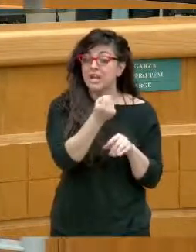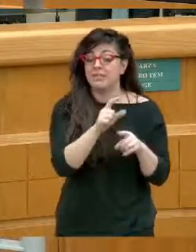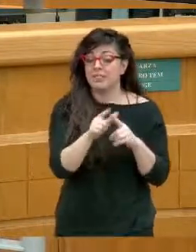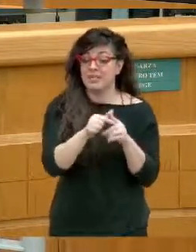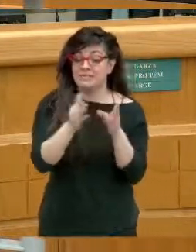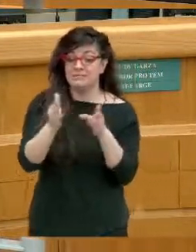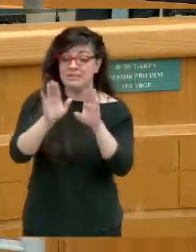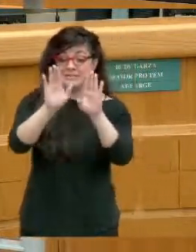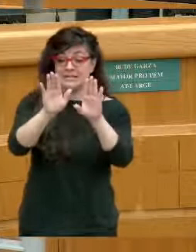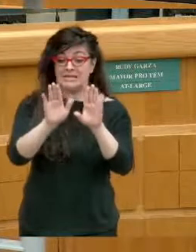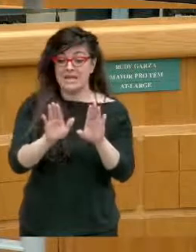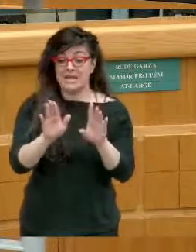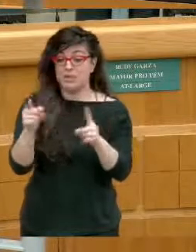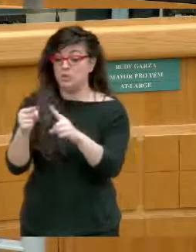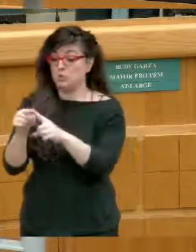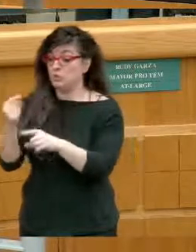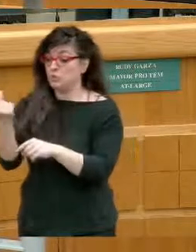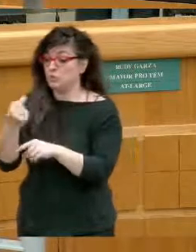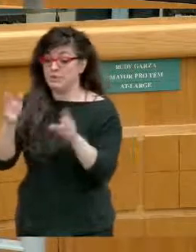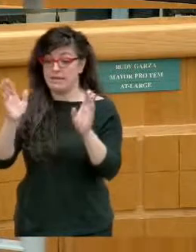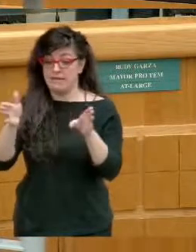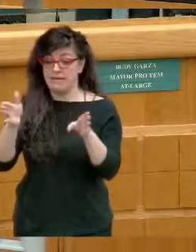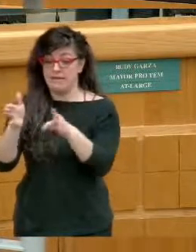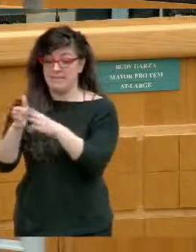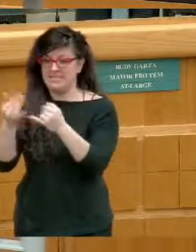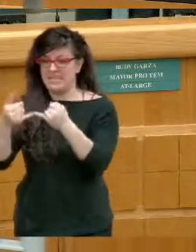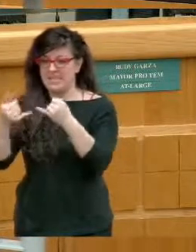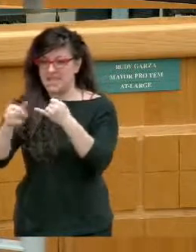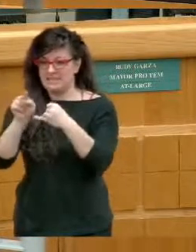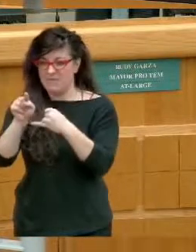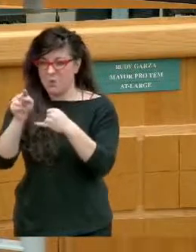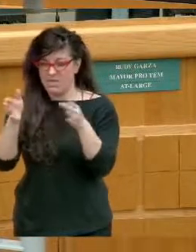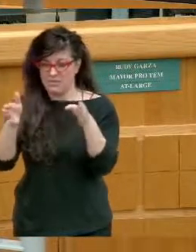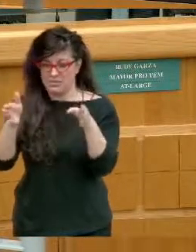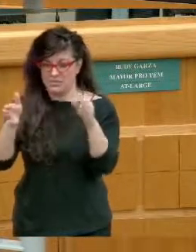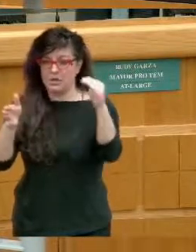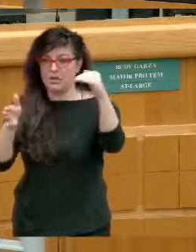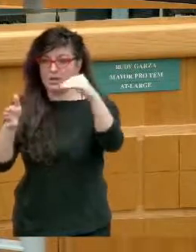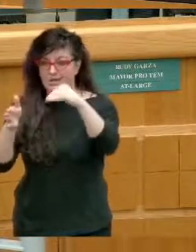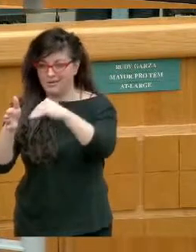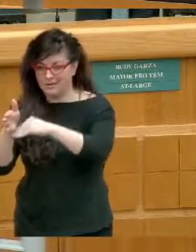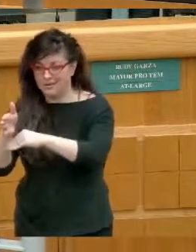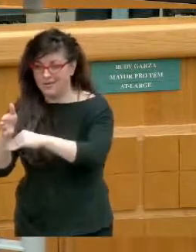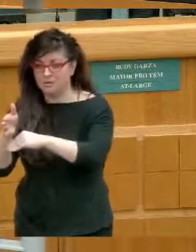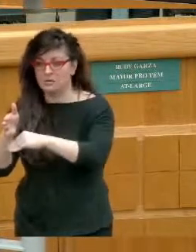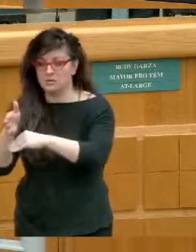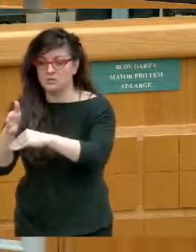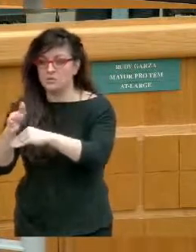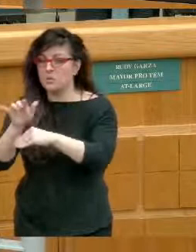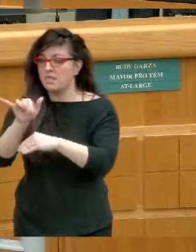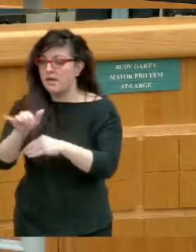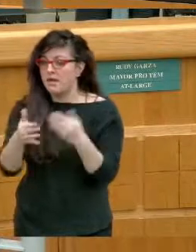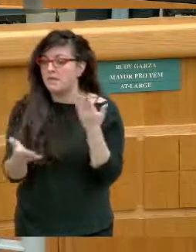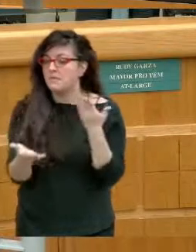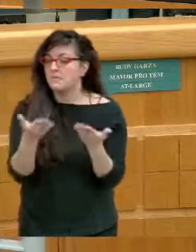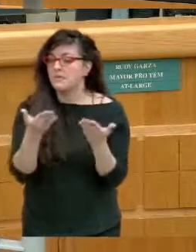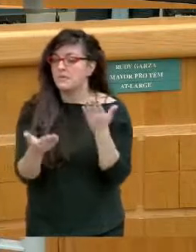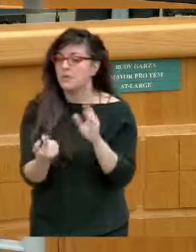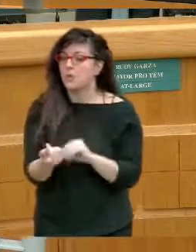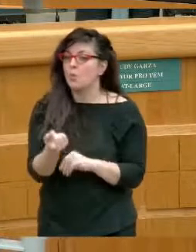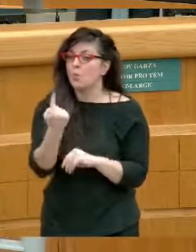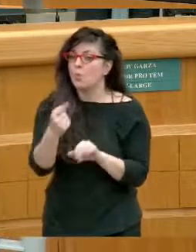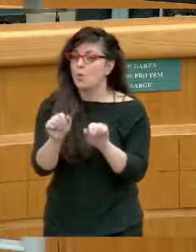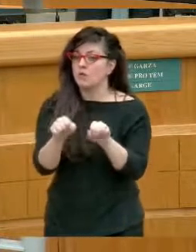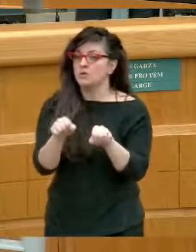to Tuesday, which is the last data point on the graph right now, we had a steady decrease. And so that may be one